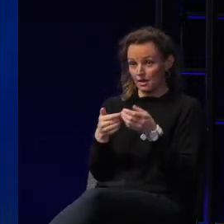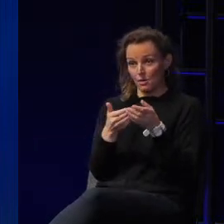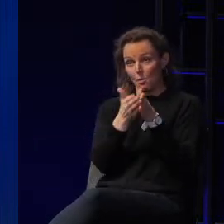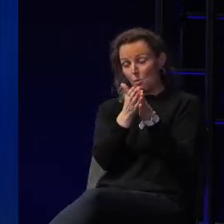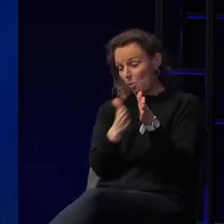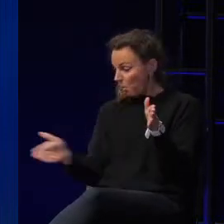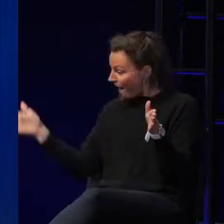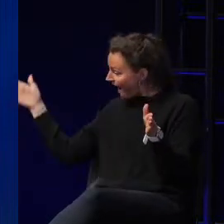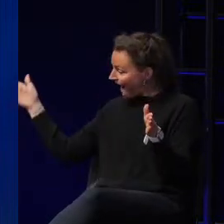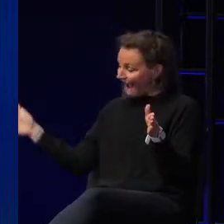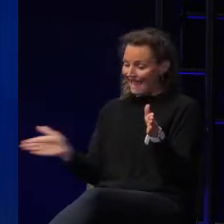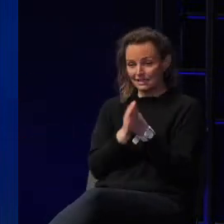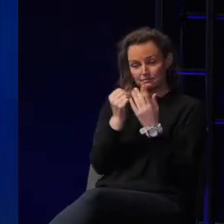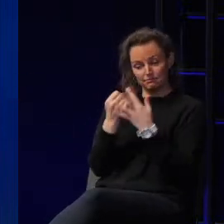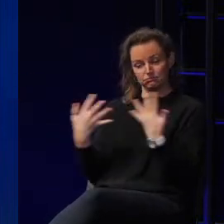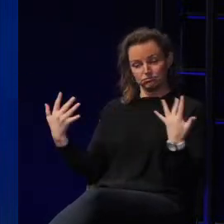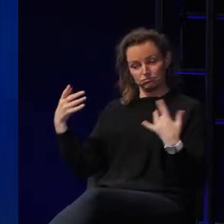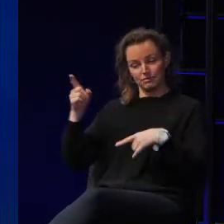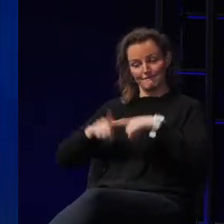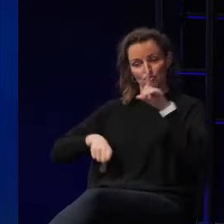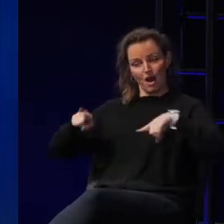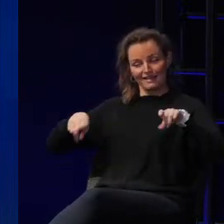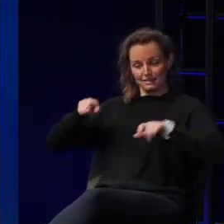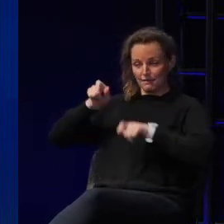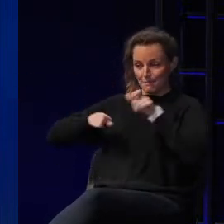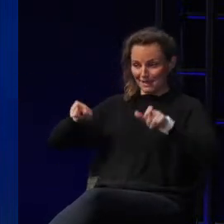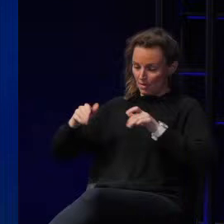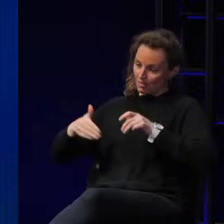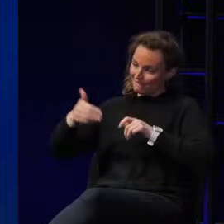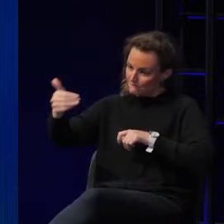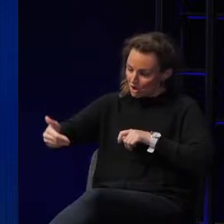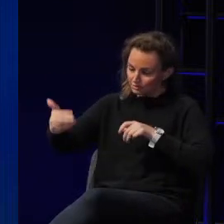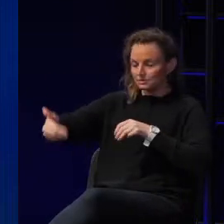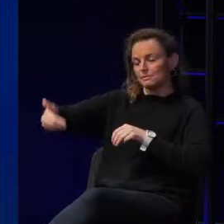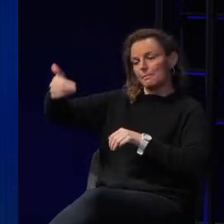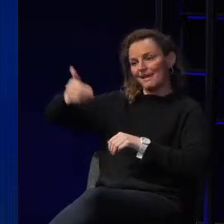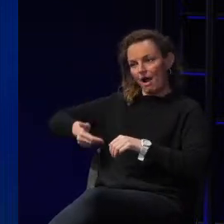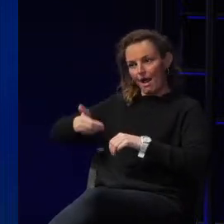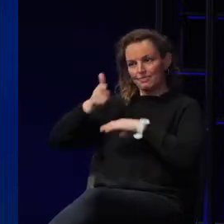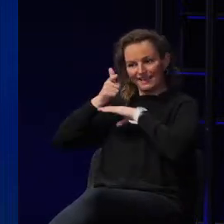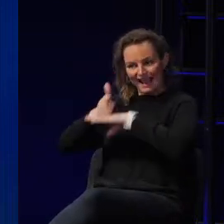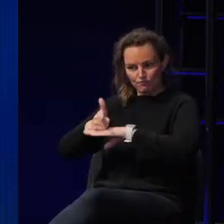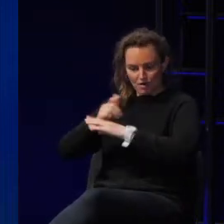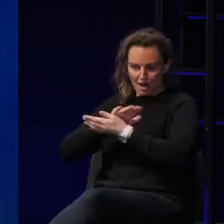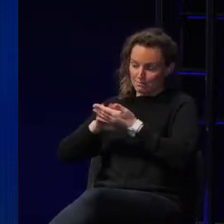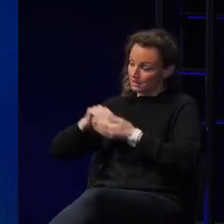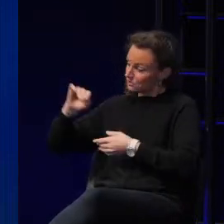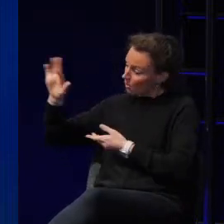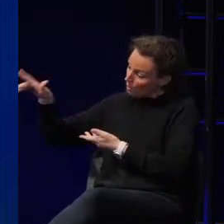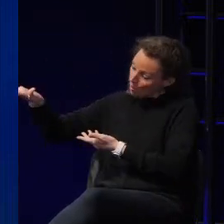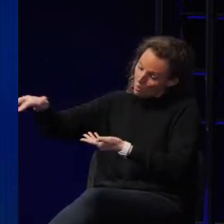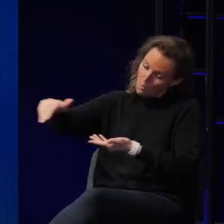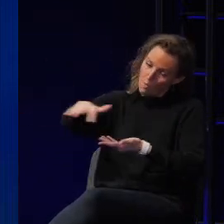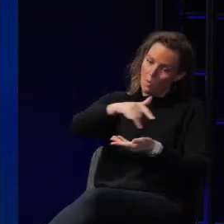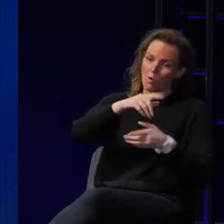of the camera so that all those different stories can be told and can be reflected.